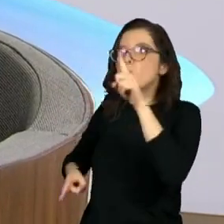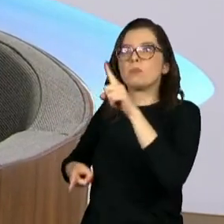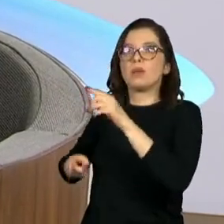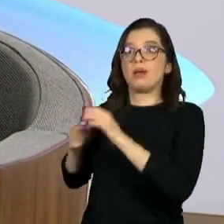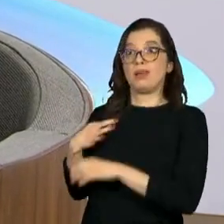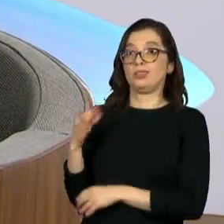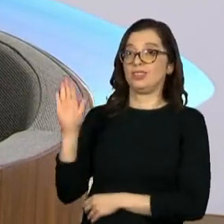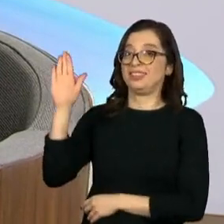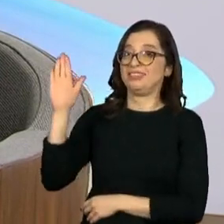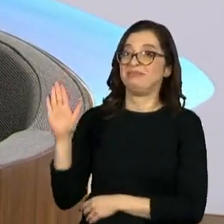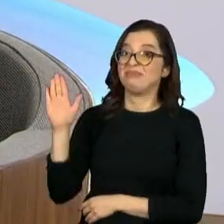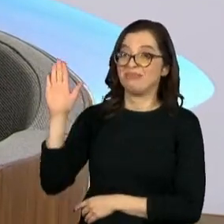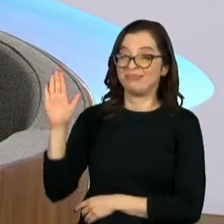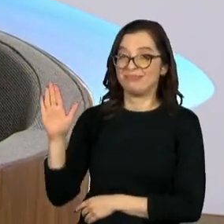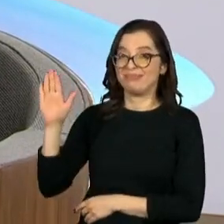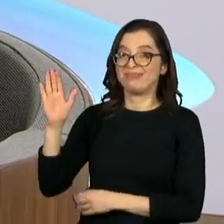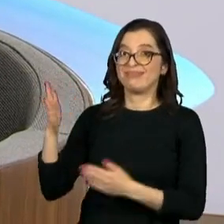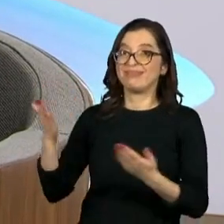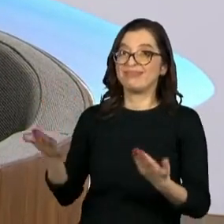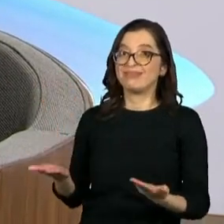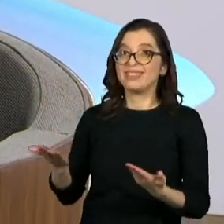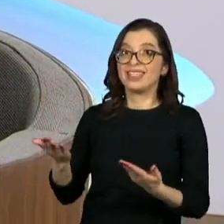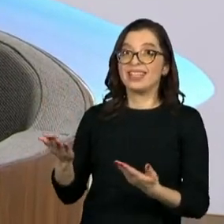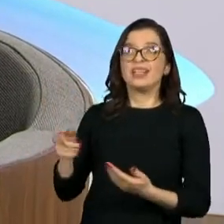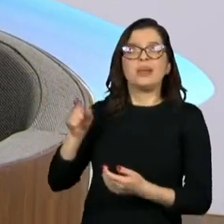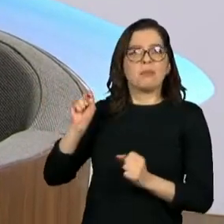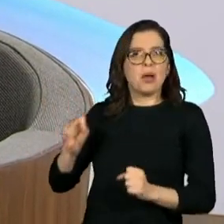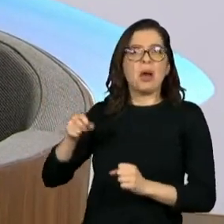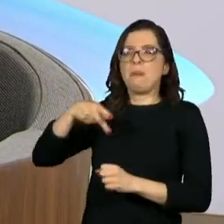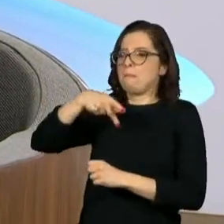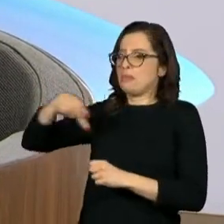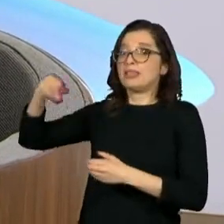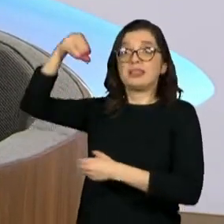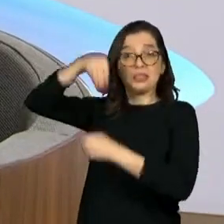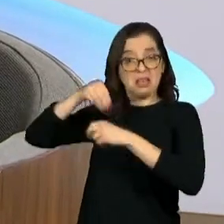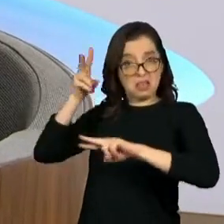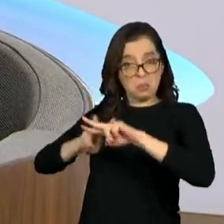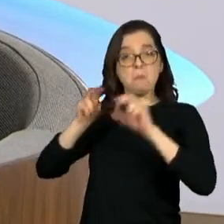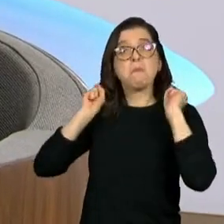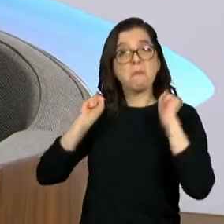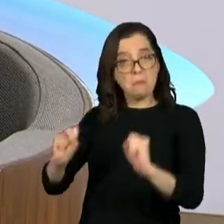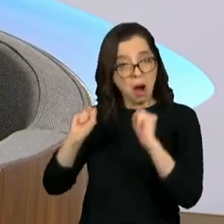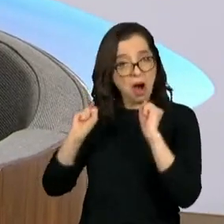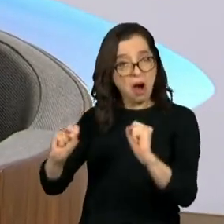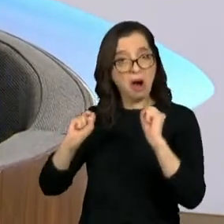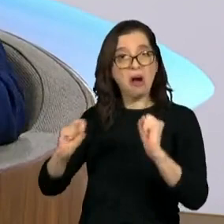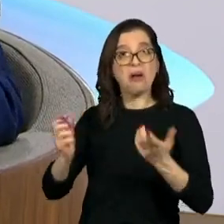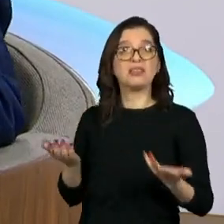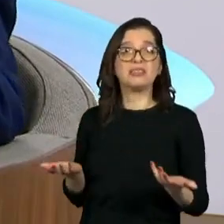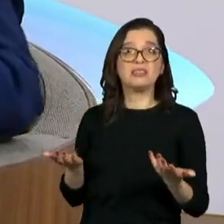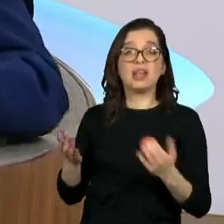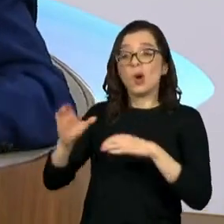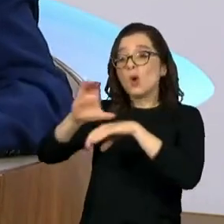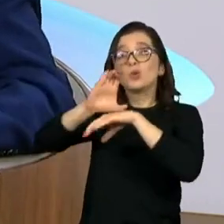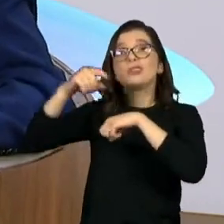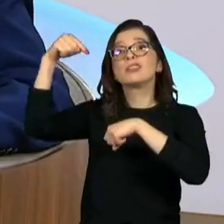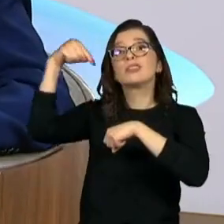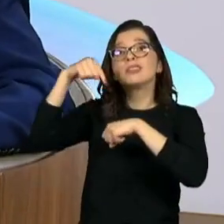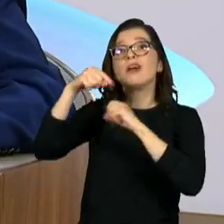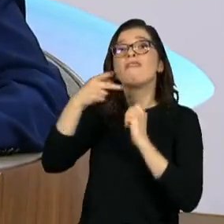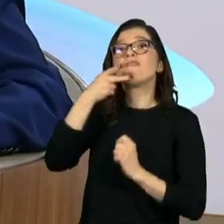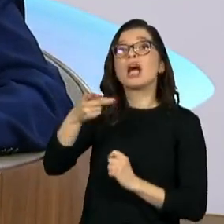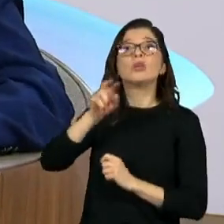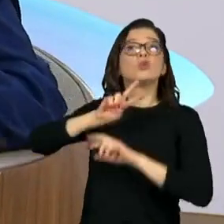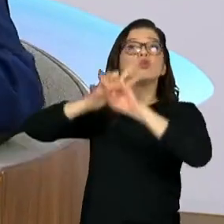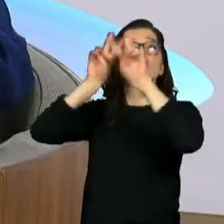him from running and even being president from prison. Now, the U.S. Constitution